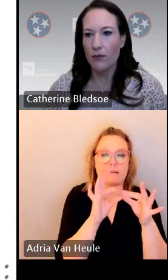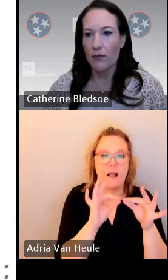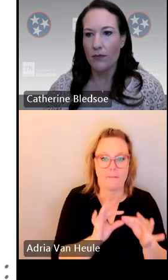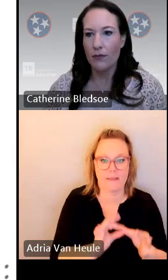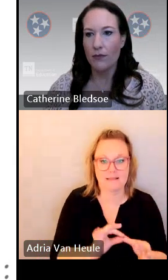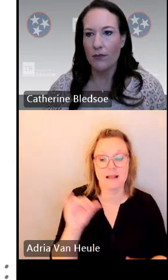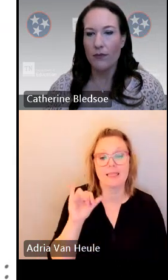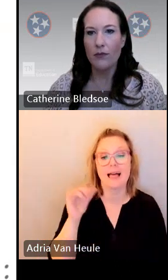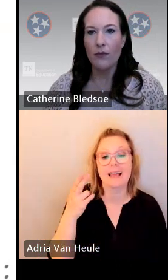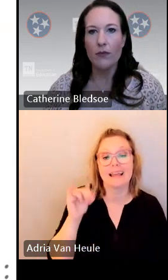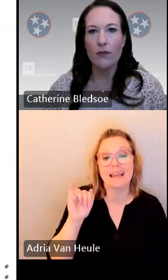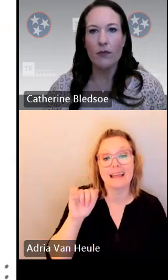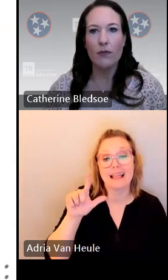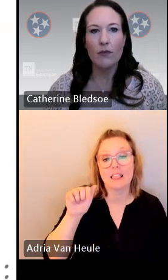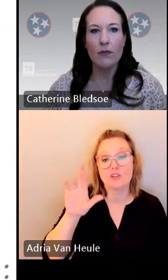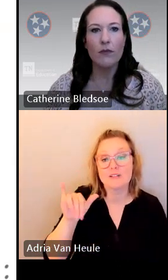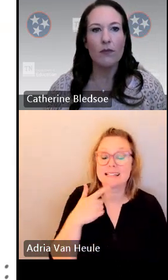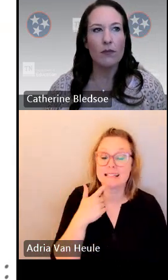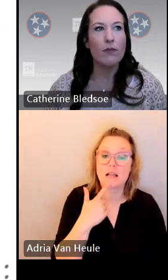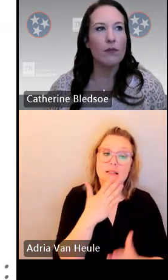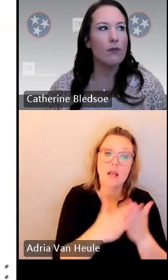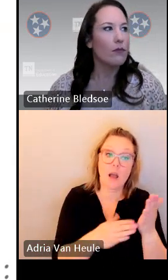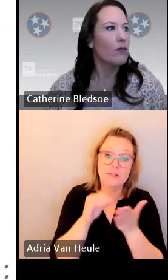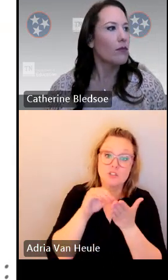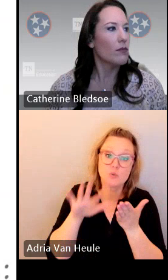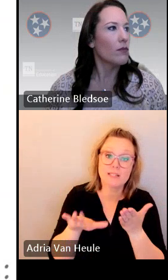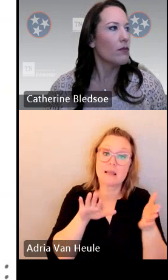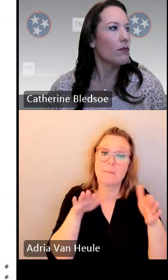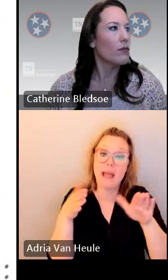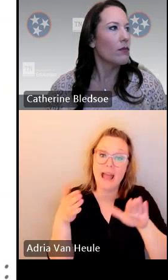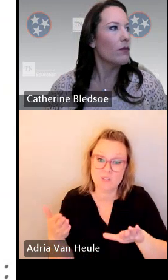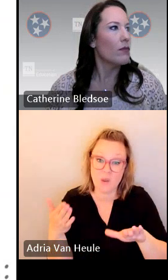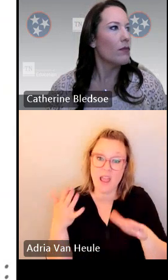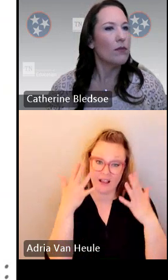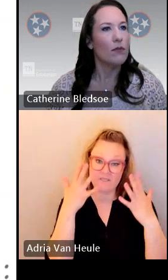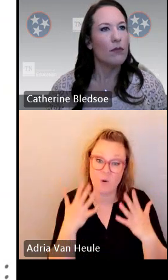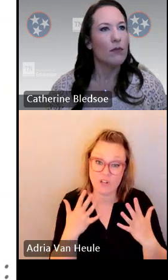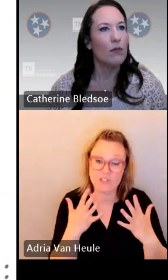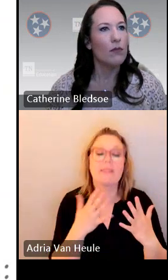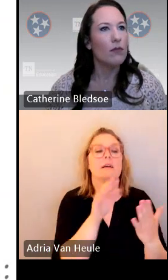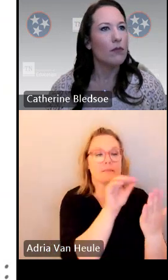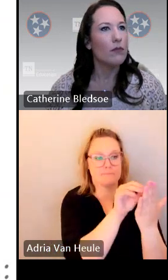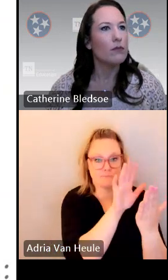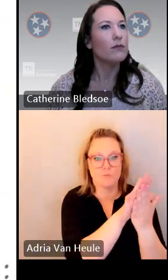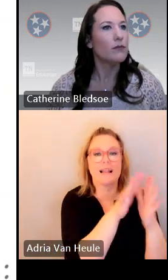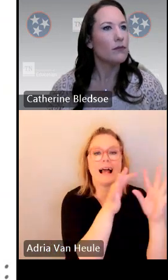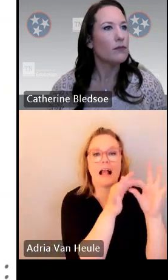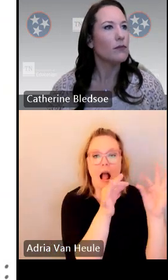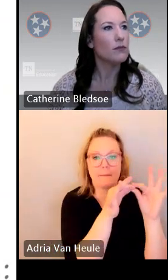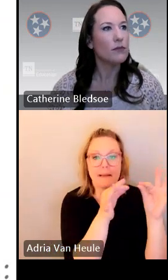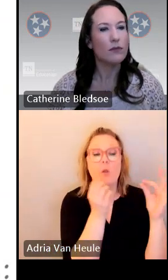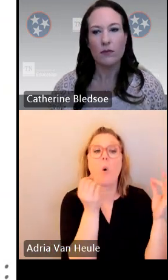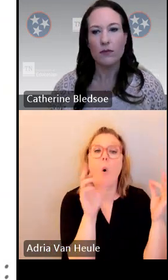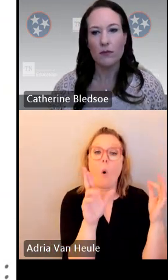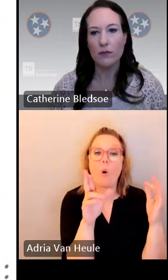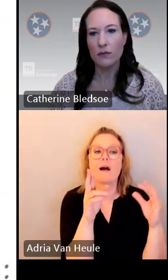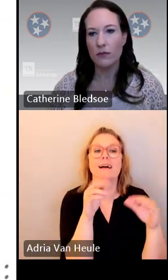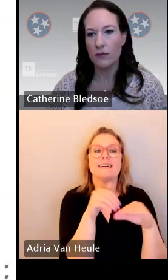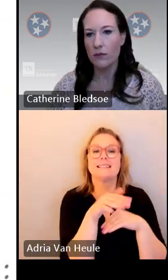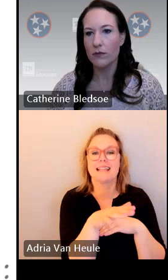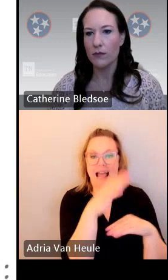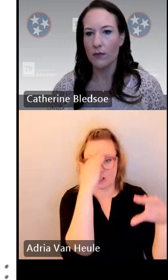students may have unfortunately passed away or things like that. That would be where you want to comment that out, or just send a direct email to one